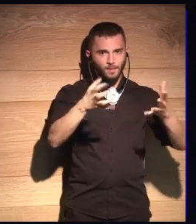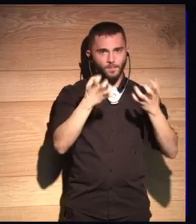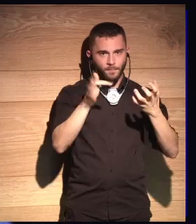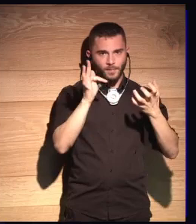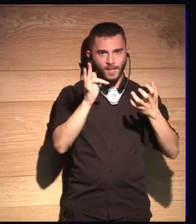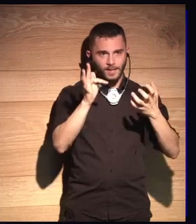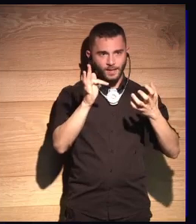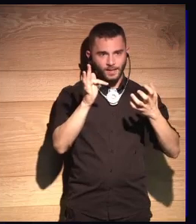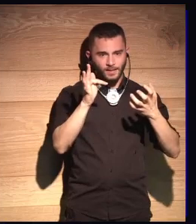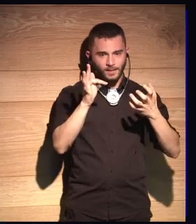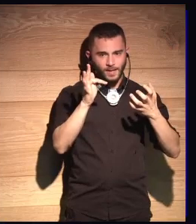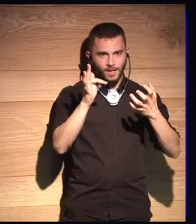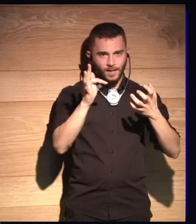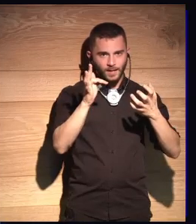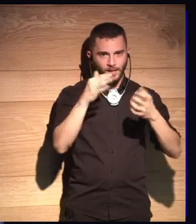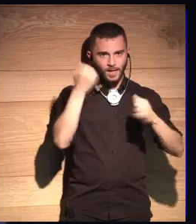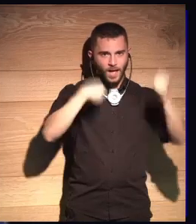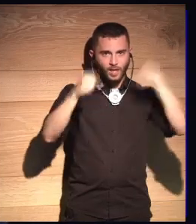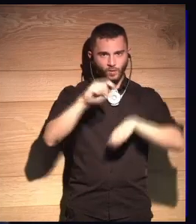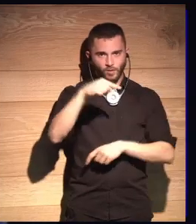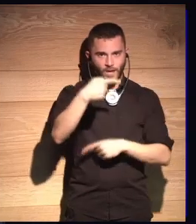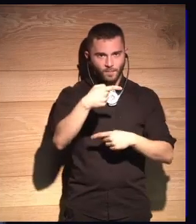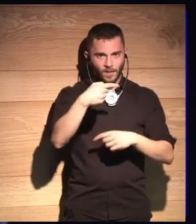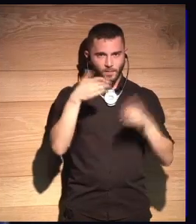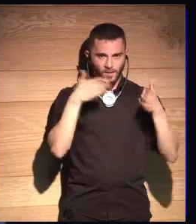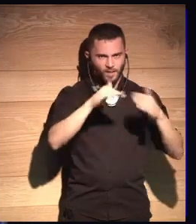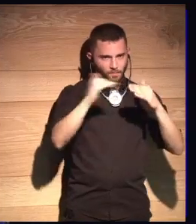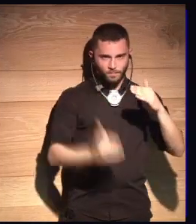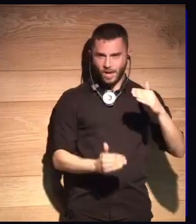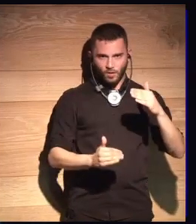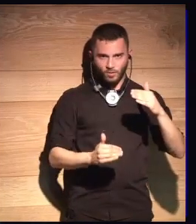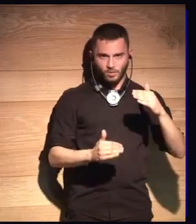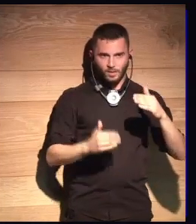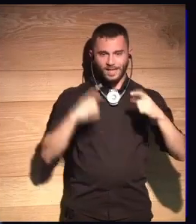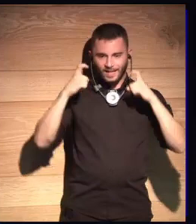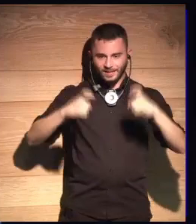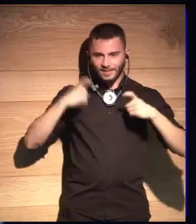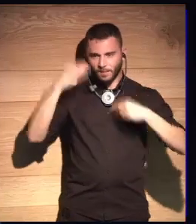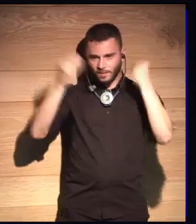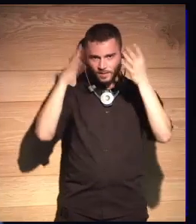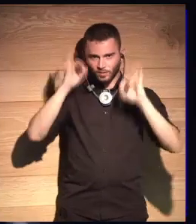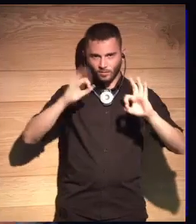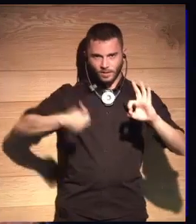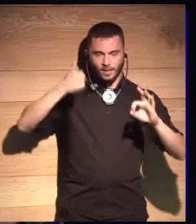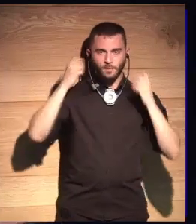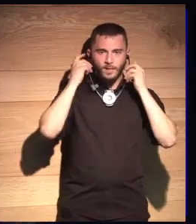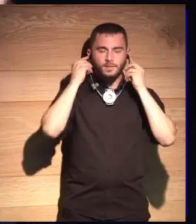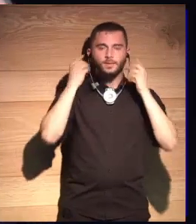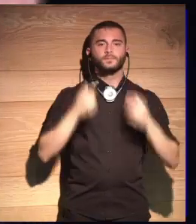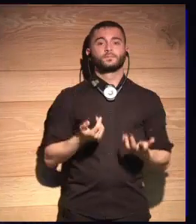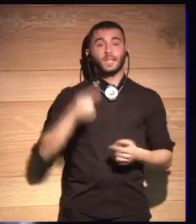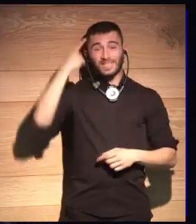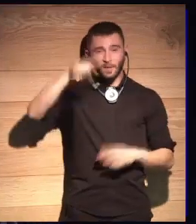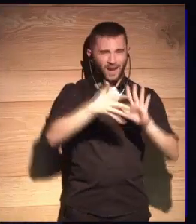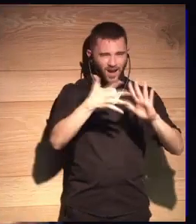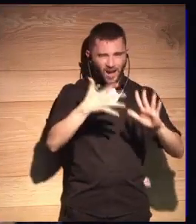market, but I think that the problem is that when knowing as quickly as possible and being the first to know, I mean, it's a bit like,